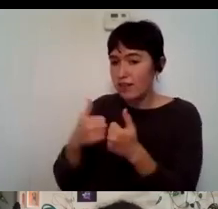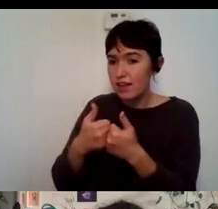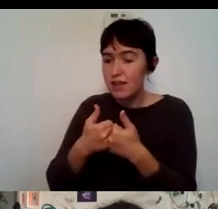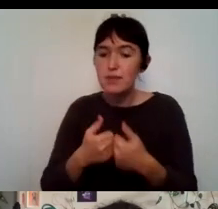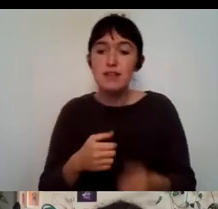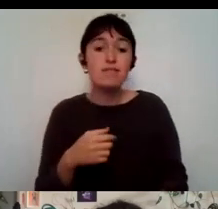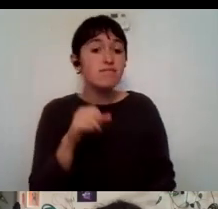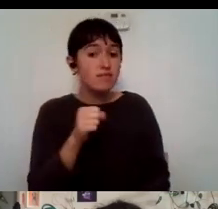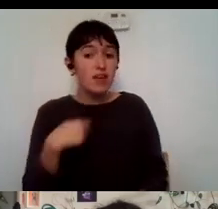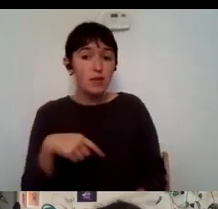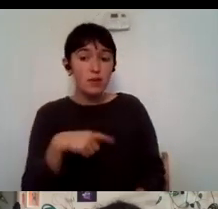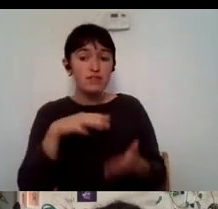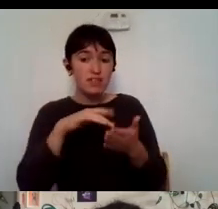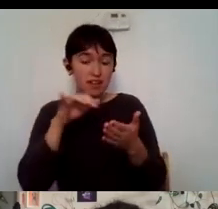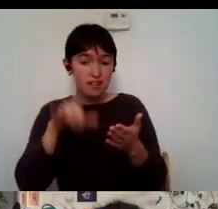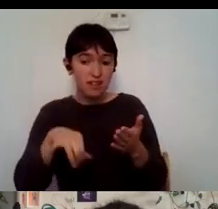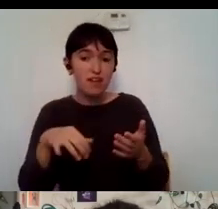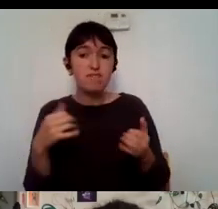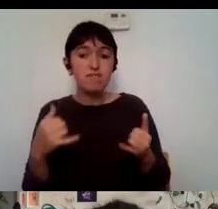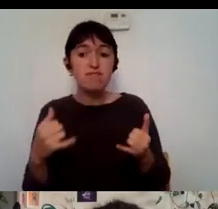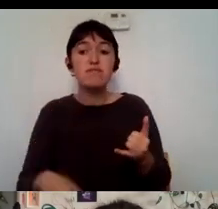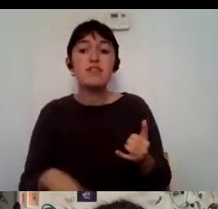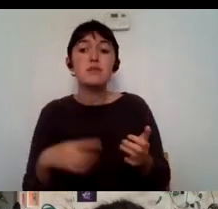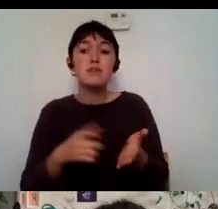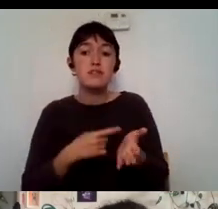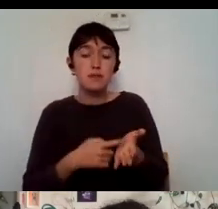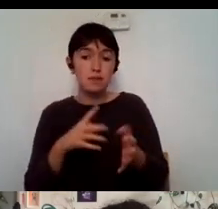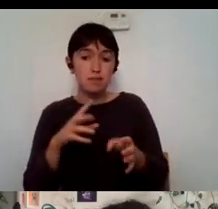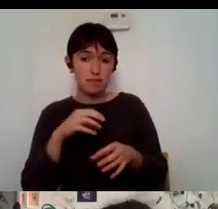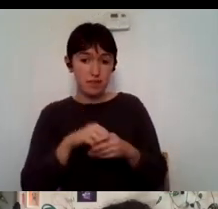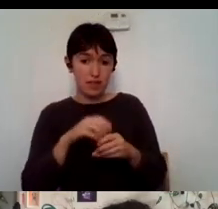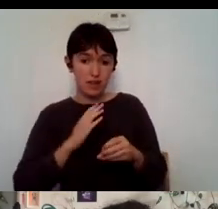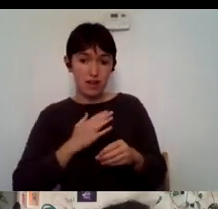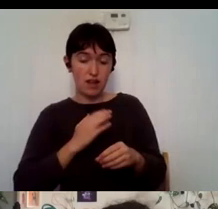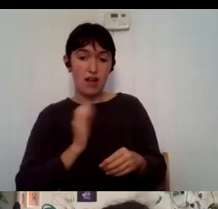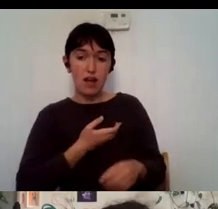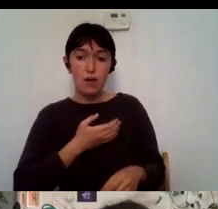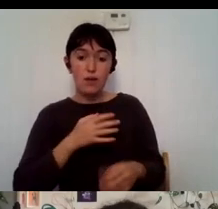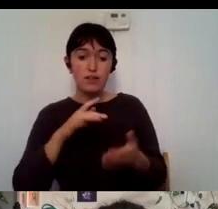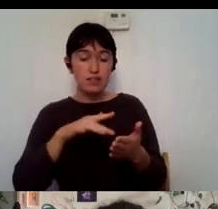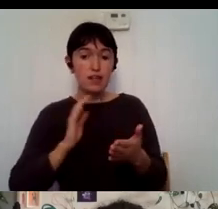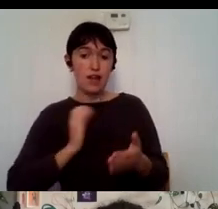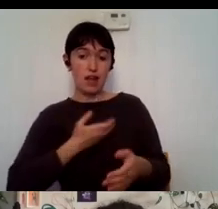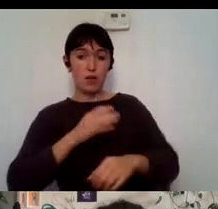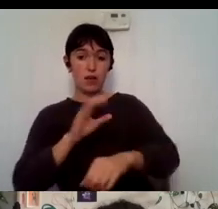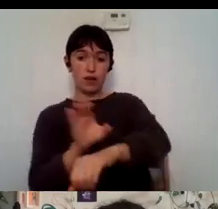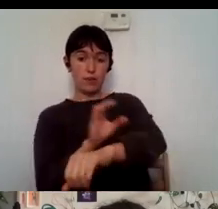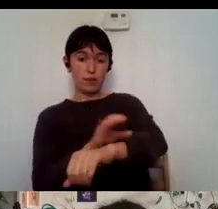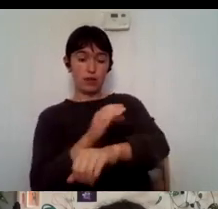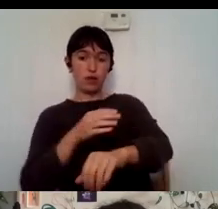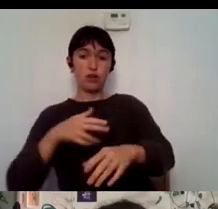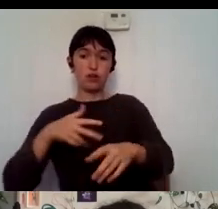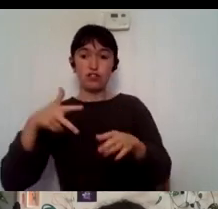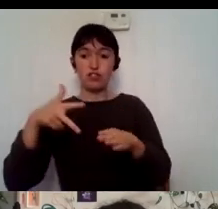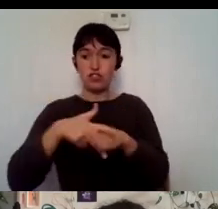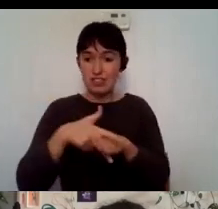that sometimes when we run our studies, the computer cheats, right? So we design a computerized opponent. And what the